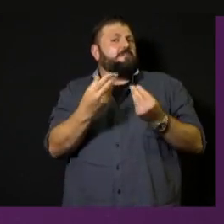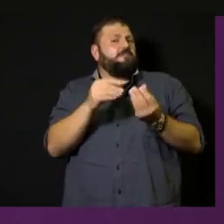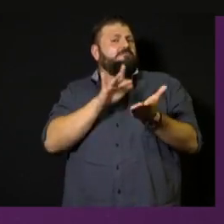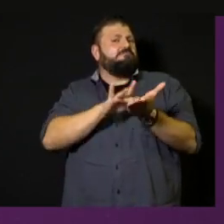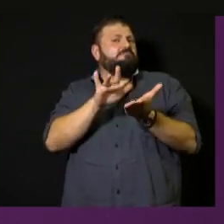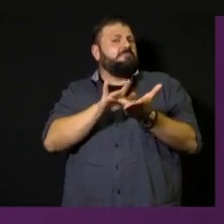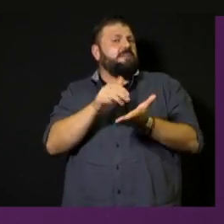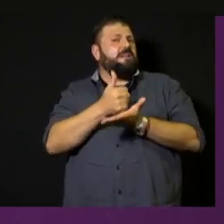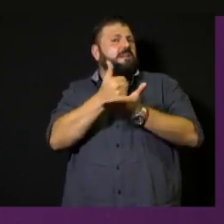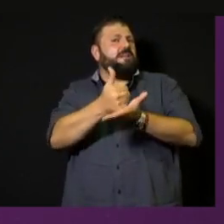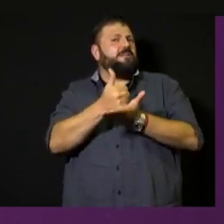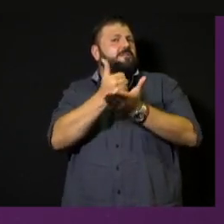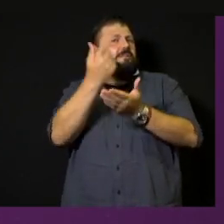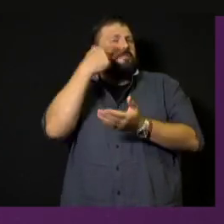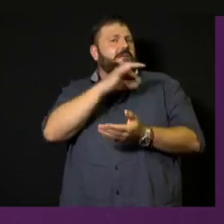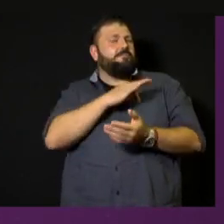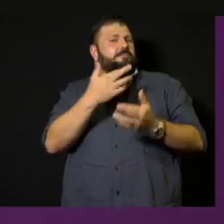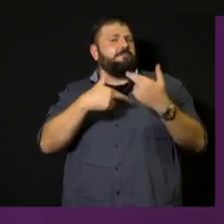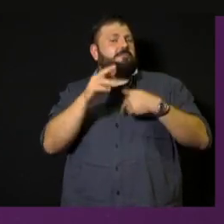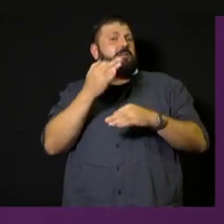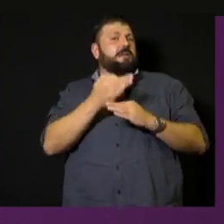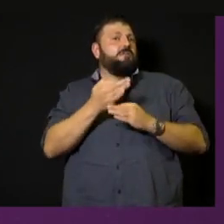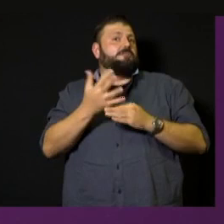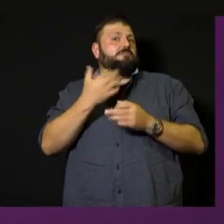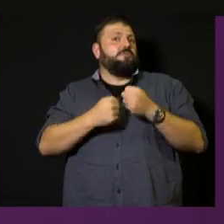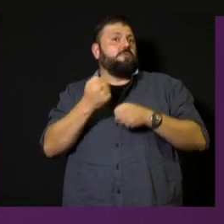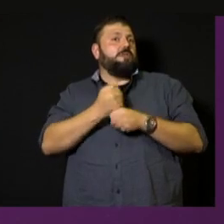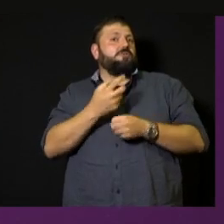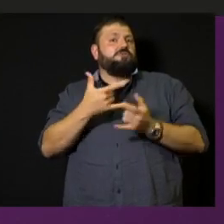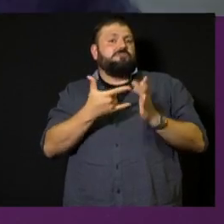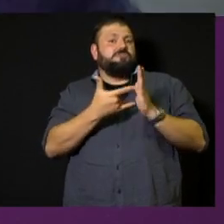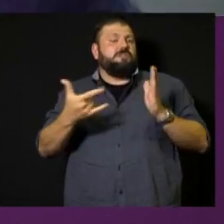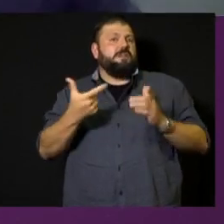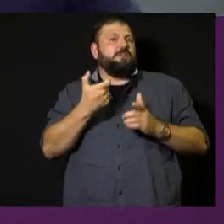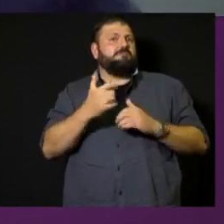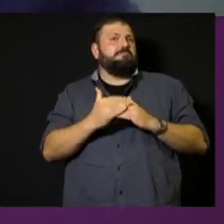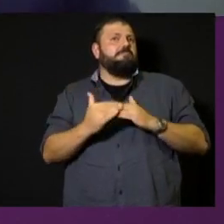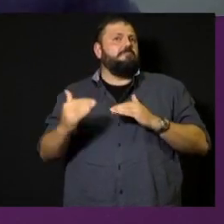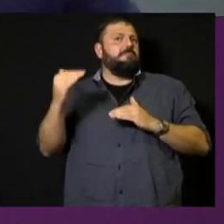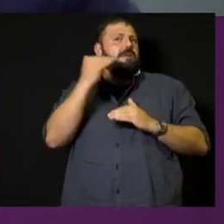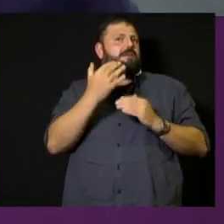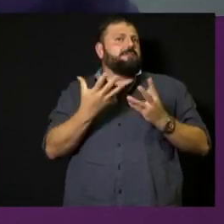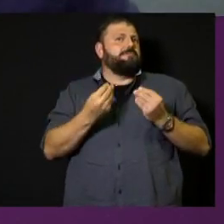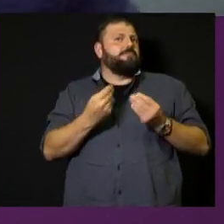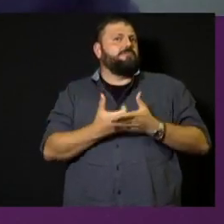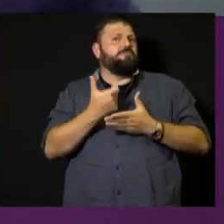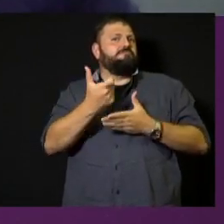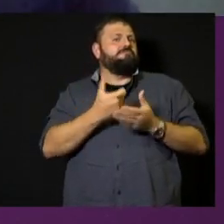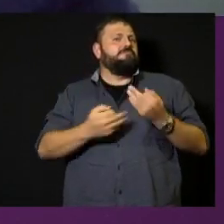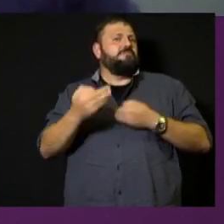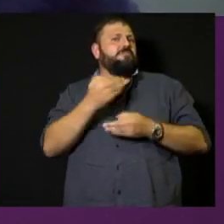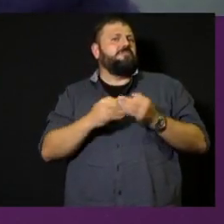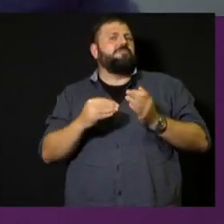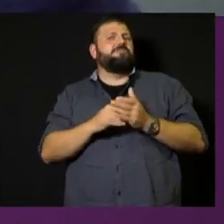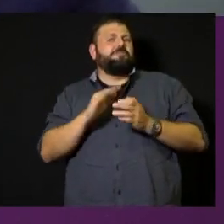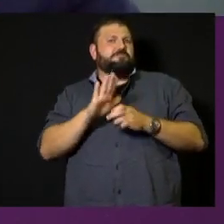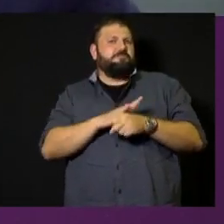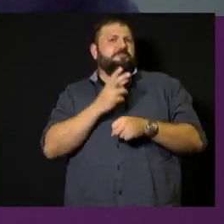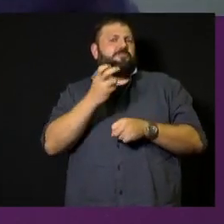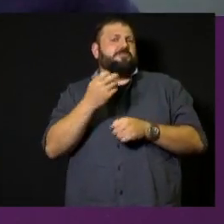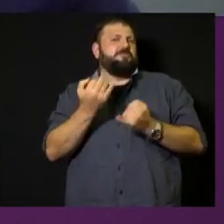to grow very fast. As I mentioned, I grew for 5 times. So